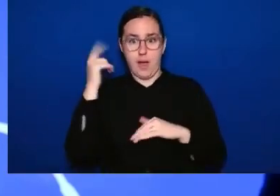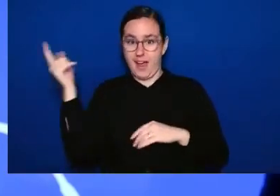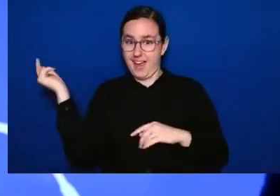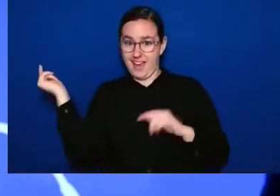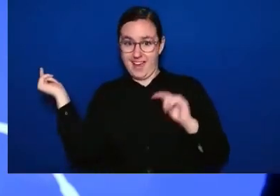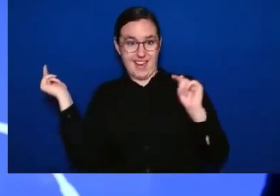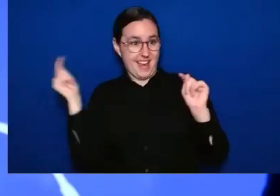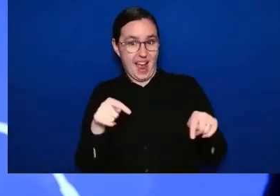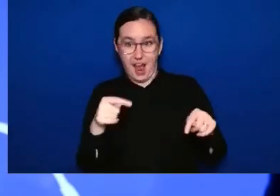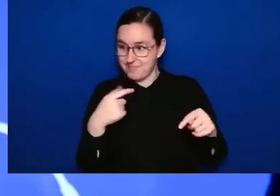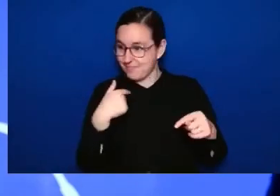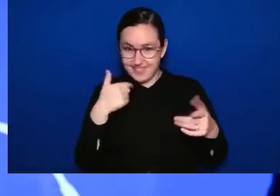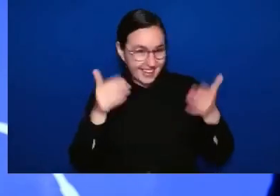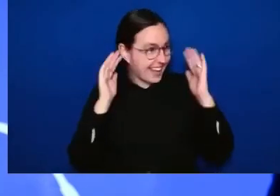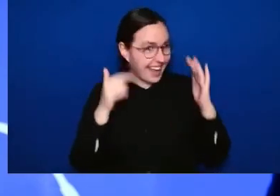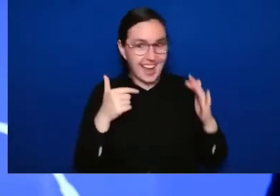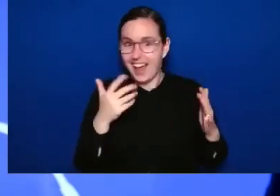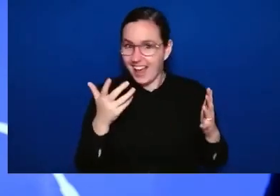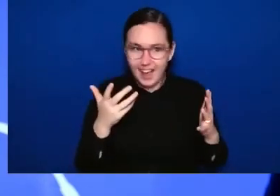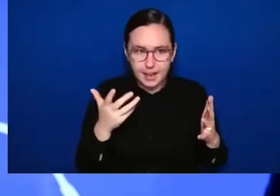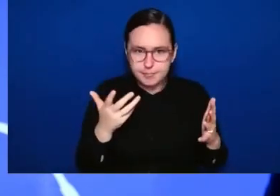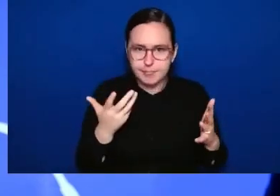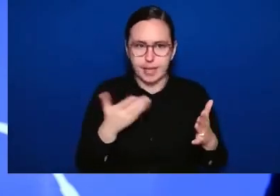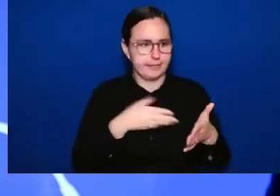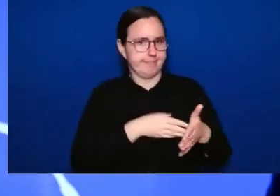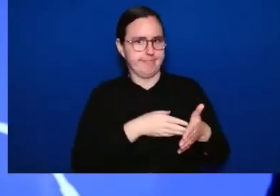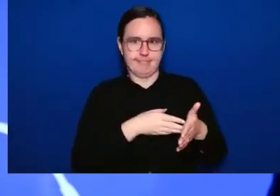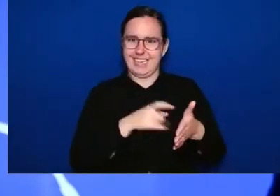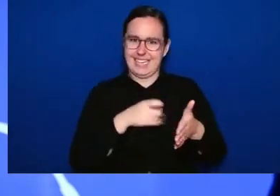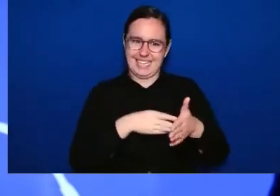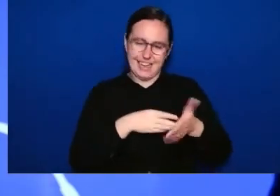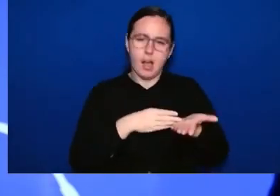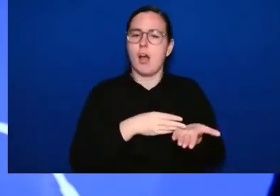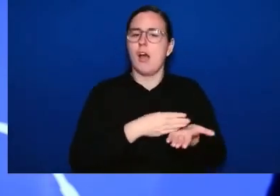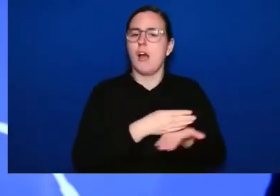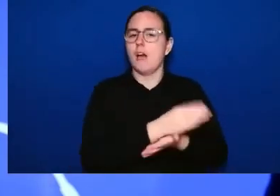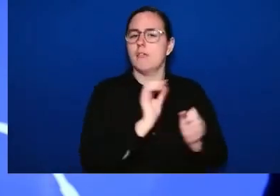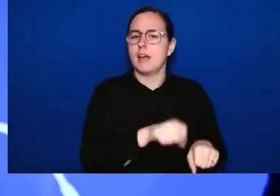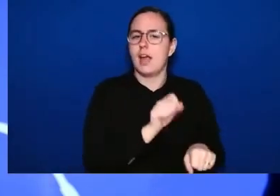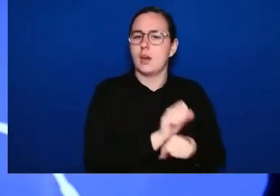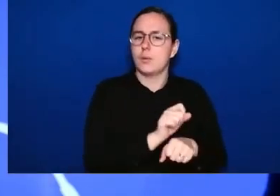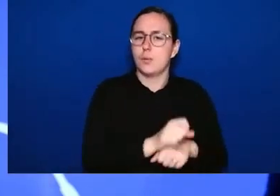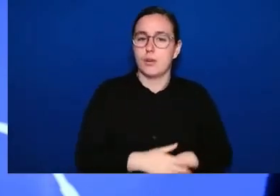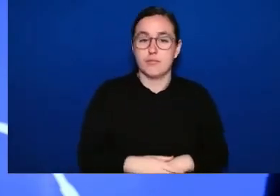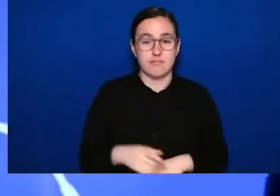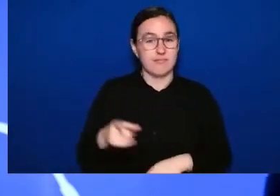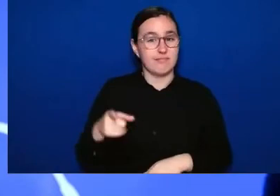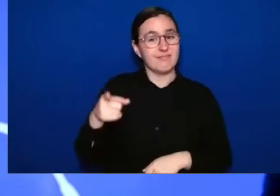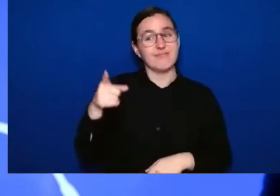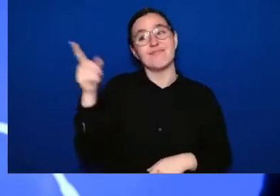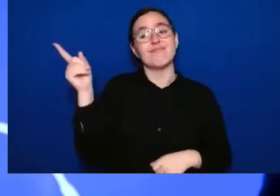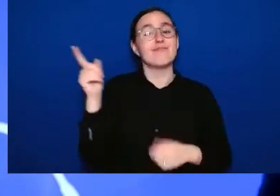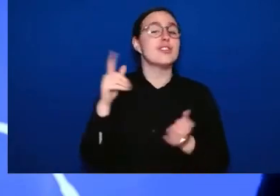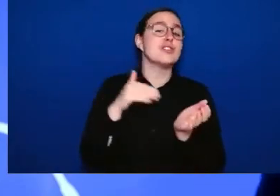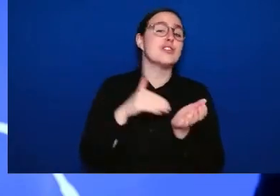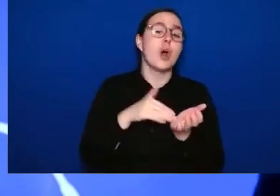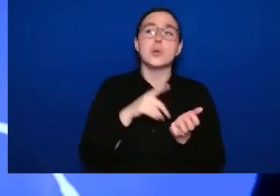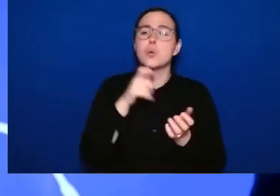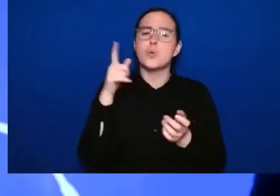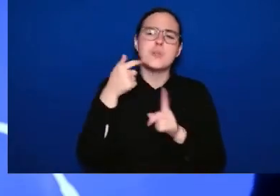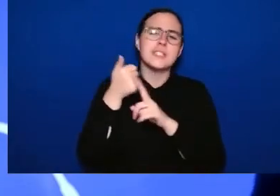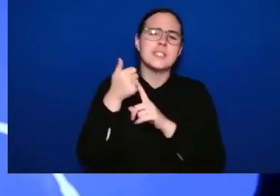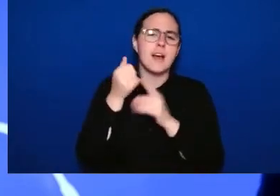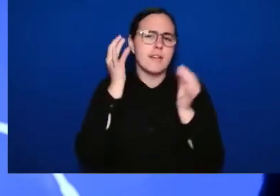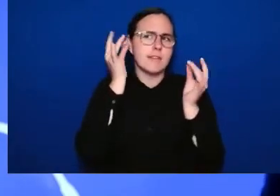this by allowing doctors who are considering moving to BC to complete their assessments in their home country. By offering the opportunity to do